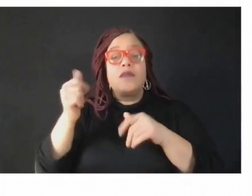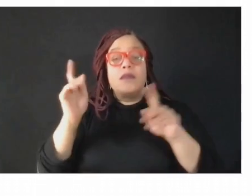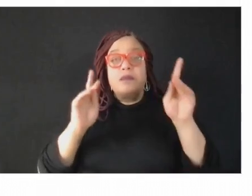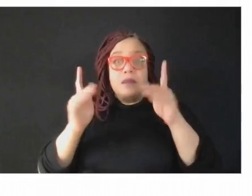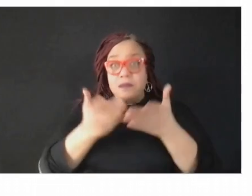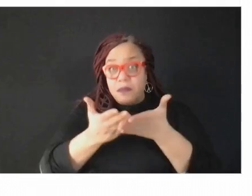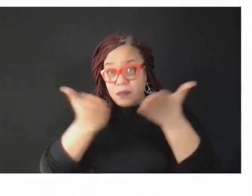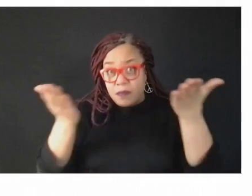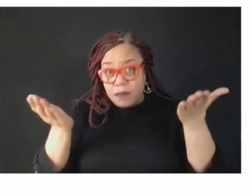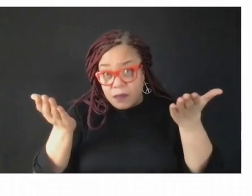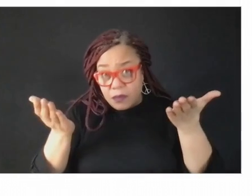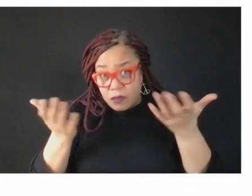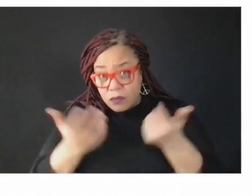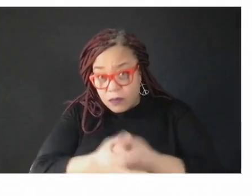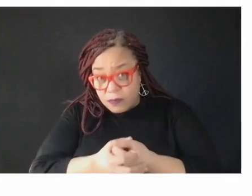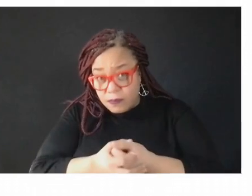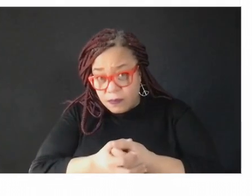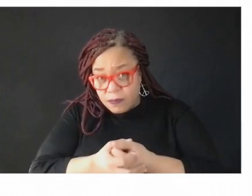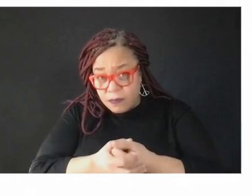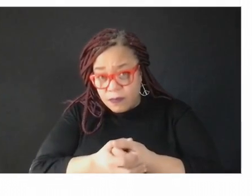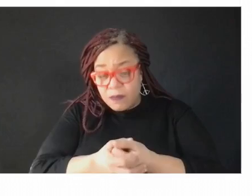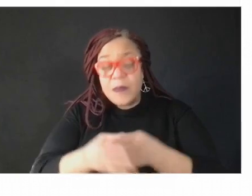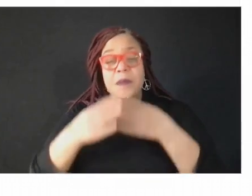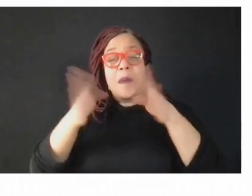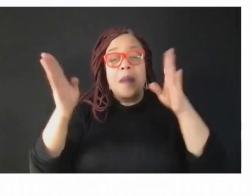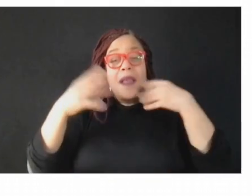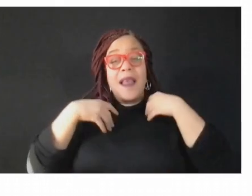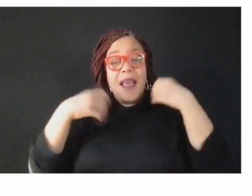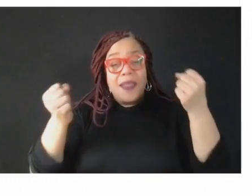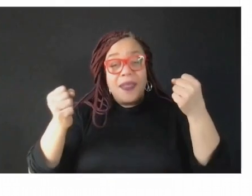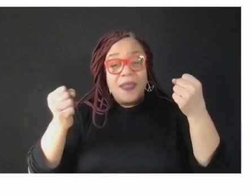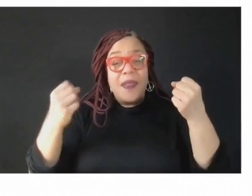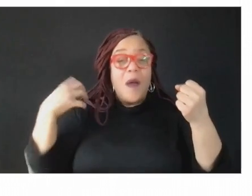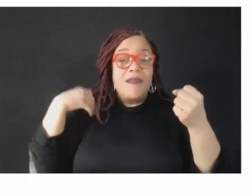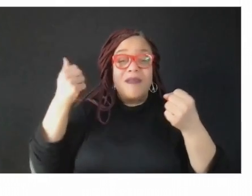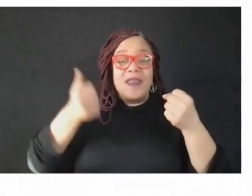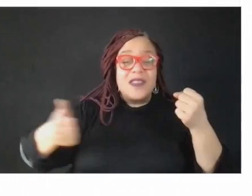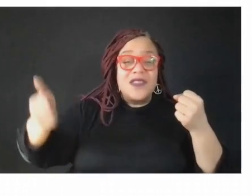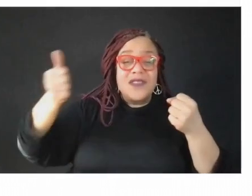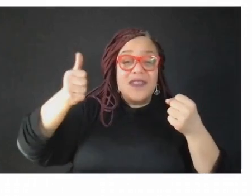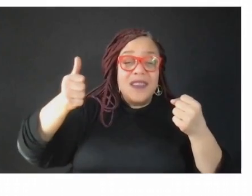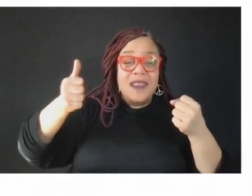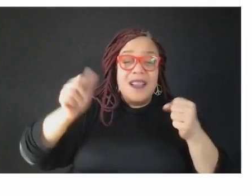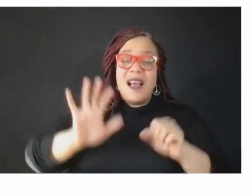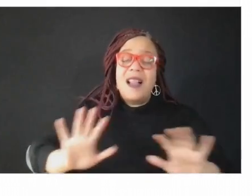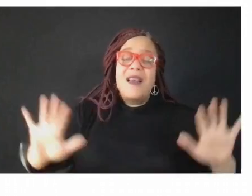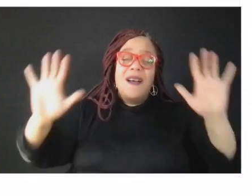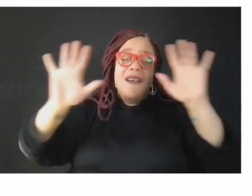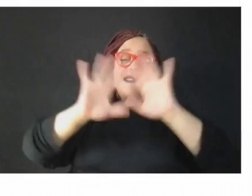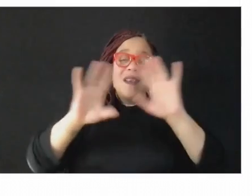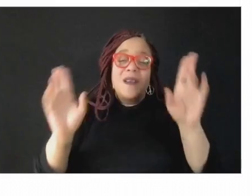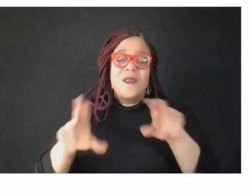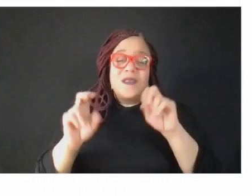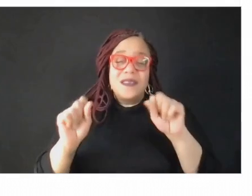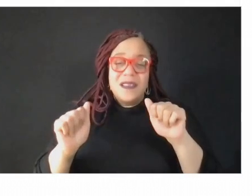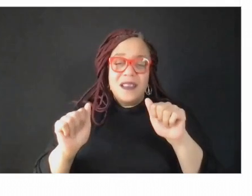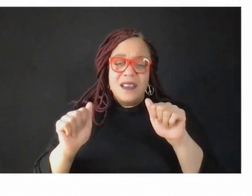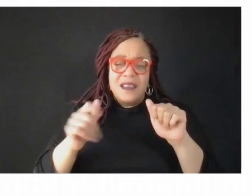is public health officials around the country have been threatened and